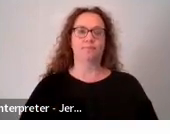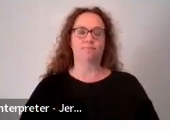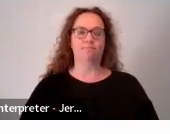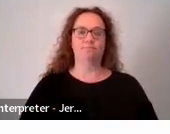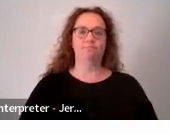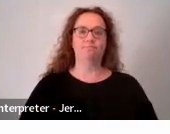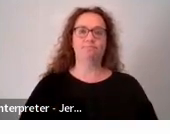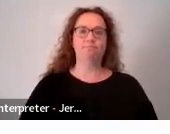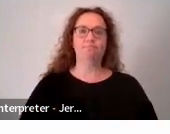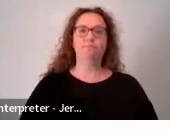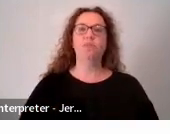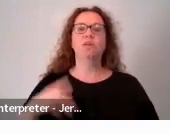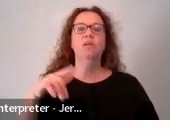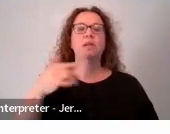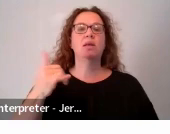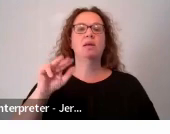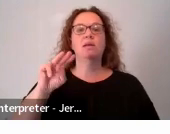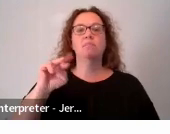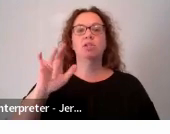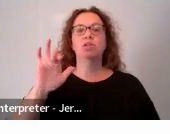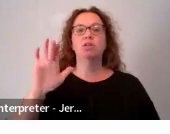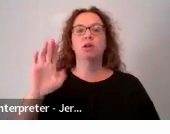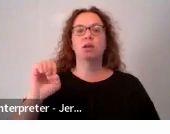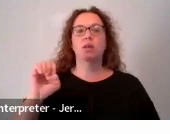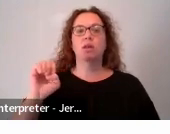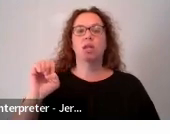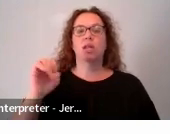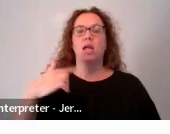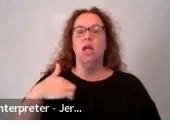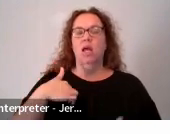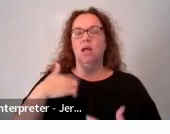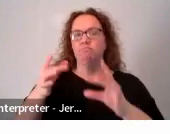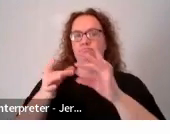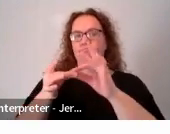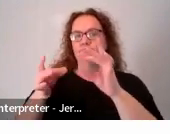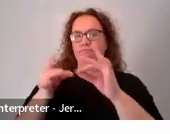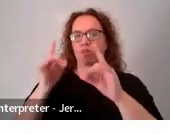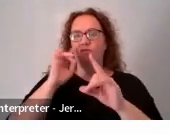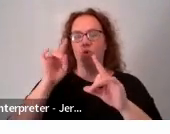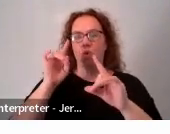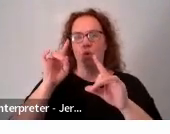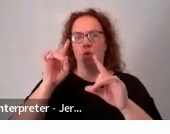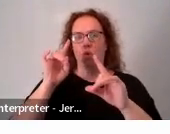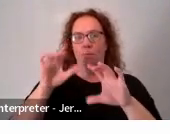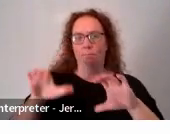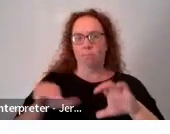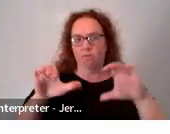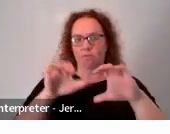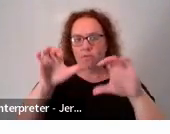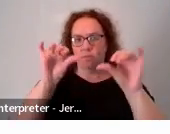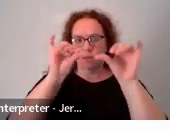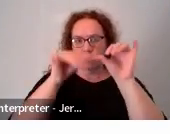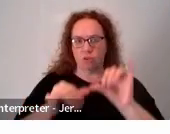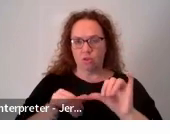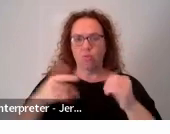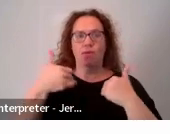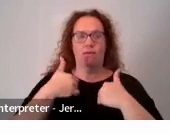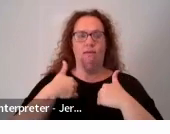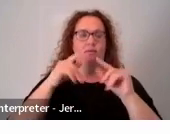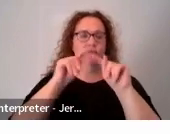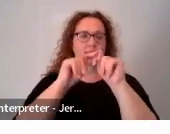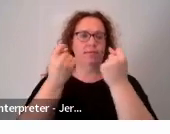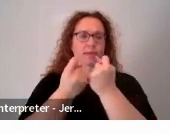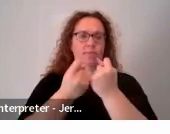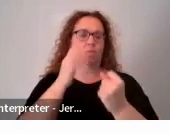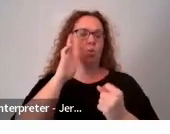So, Tom, it's Michelle. I did want to speak to, as far as performance measures go, we do have a team that